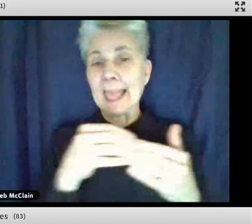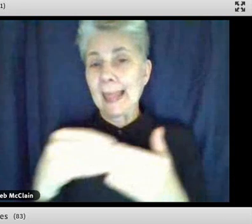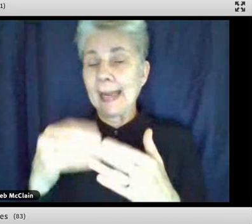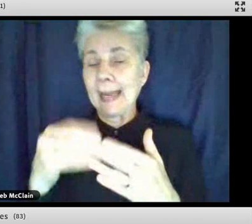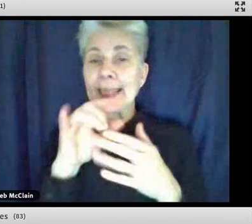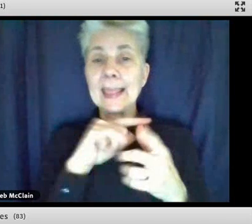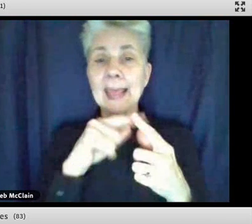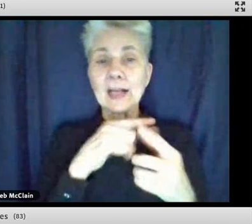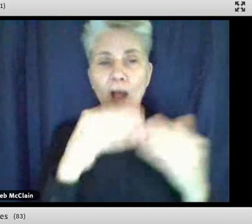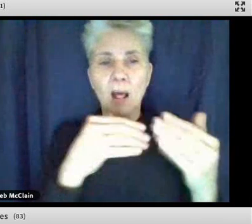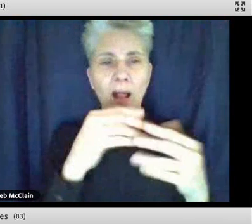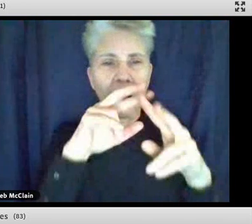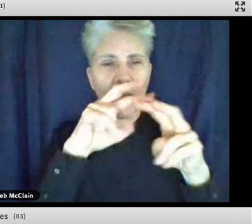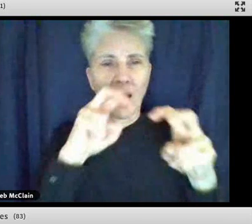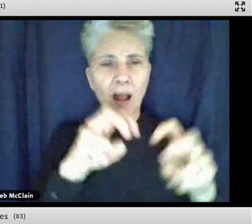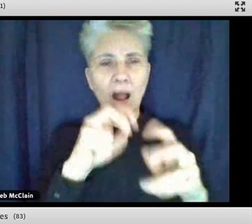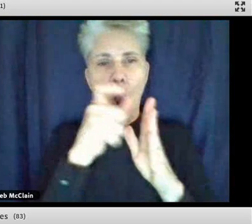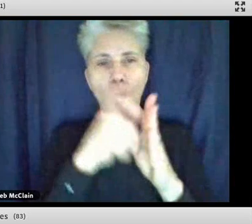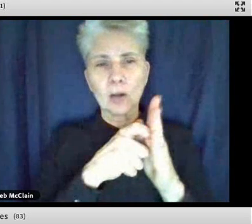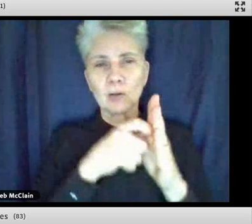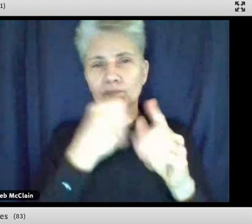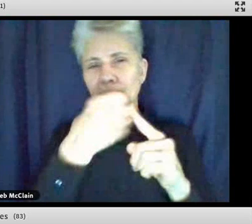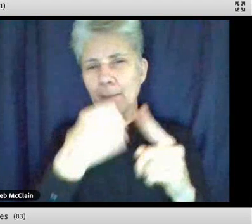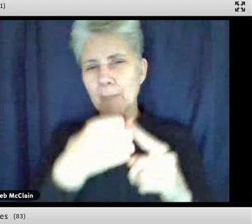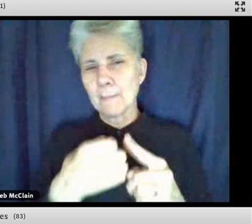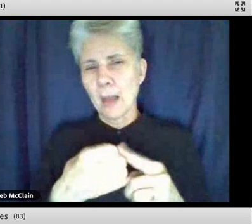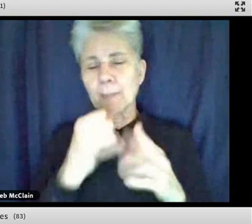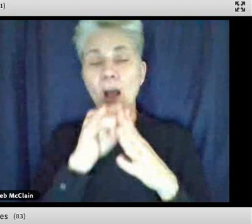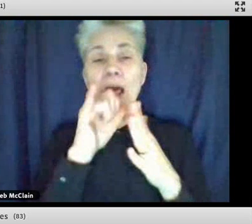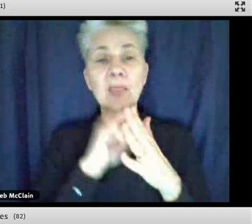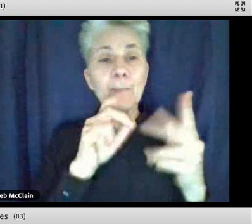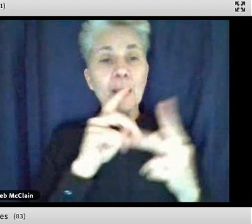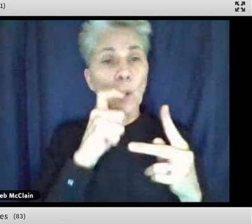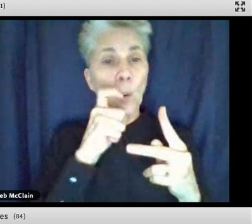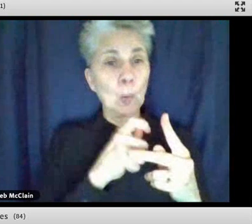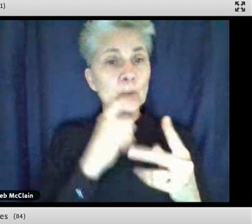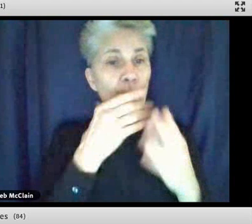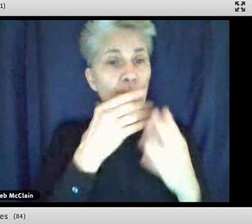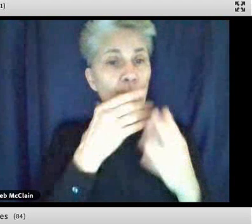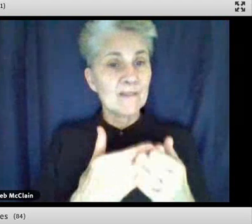actually go through the entire article, and they also have the credentials for the people that are doing the fact checking.